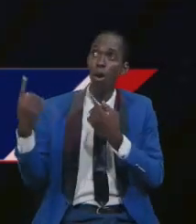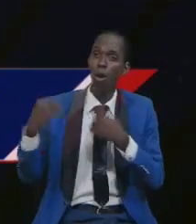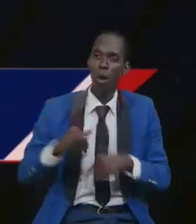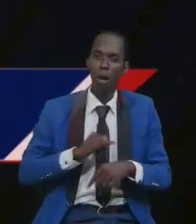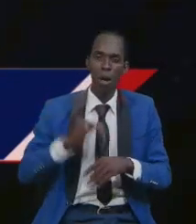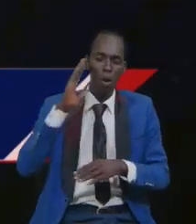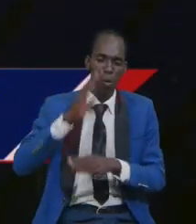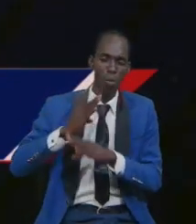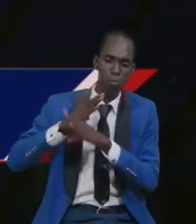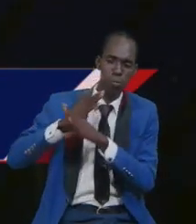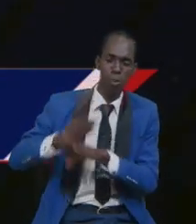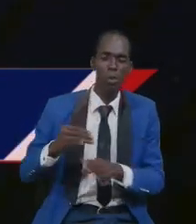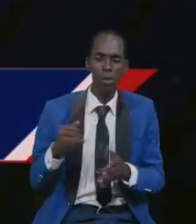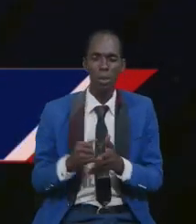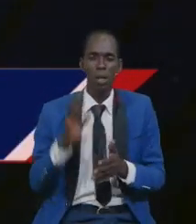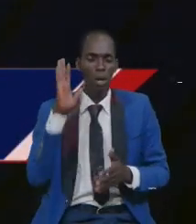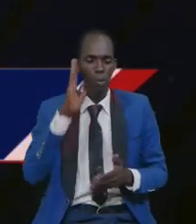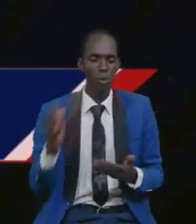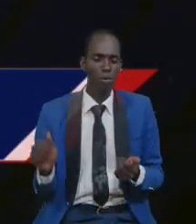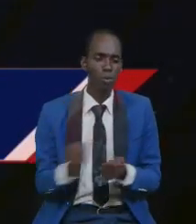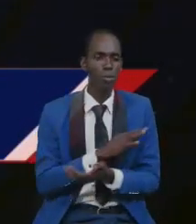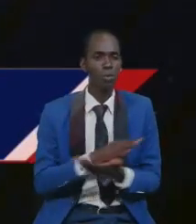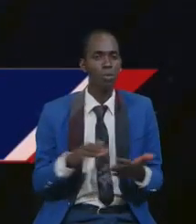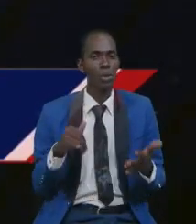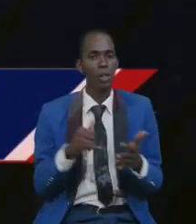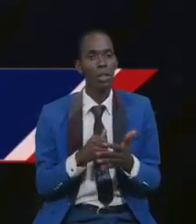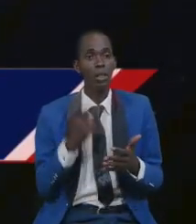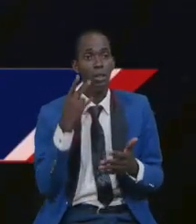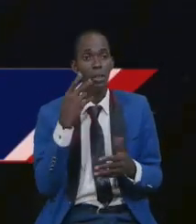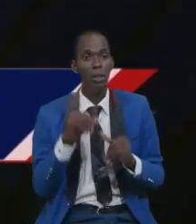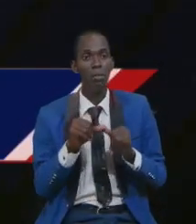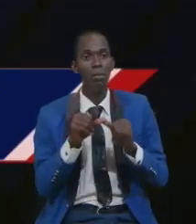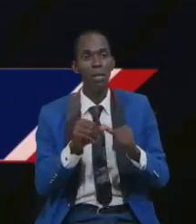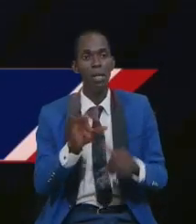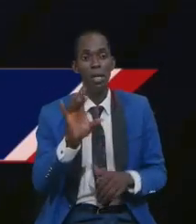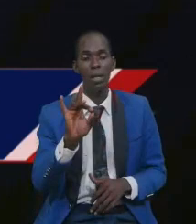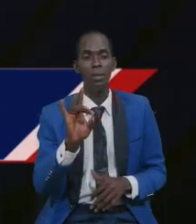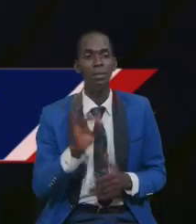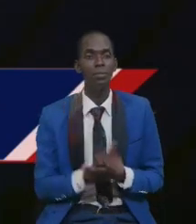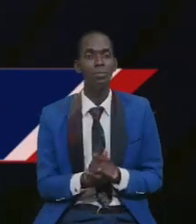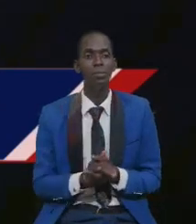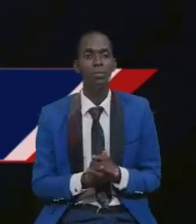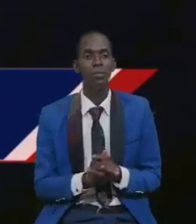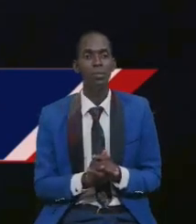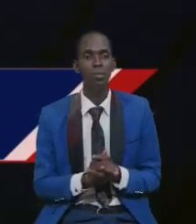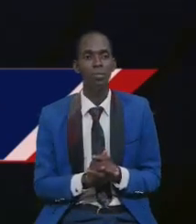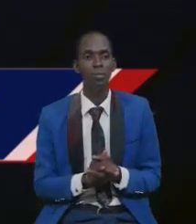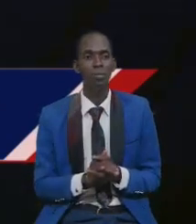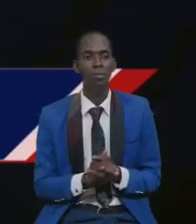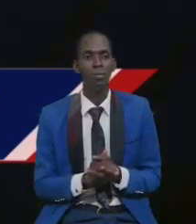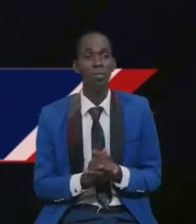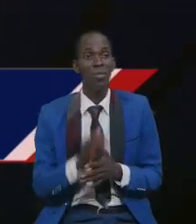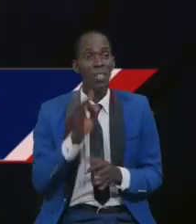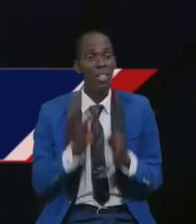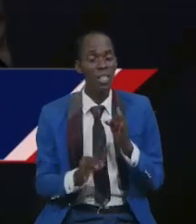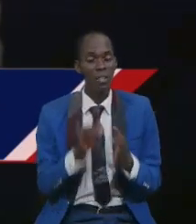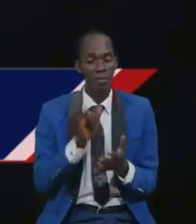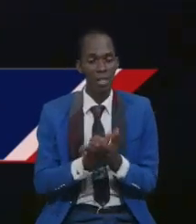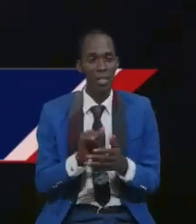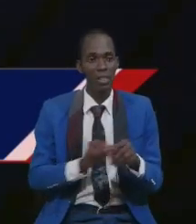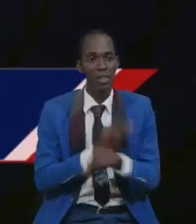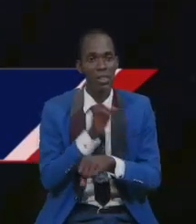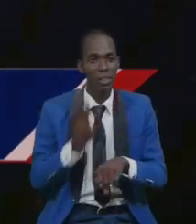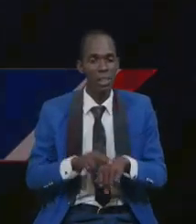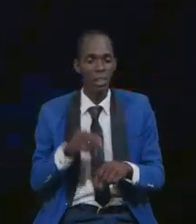I'll put it down, I'll destroy it. Look at verse 8. In verse 8, if that nation